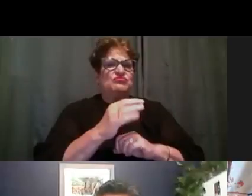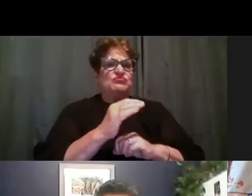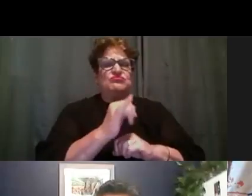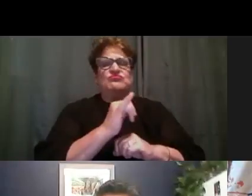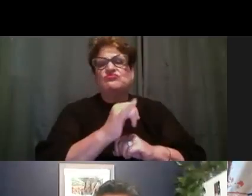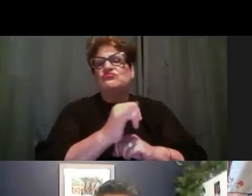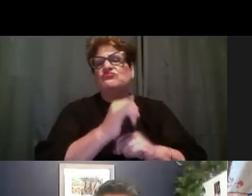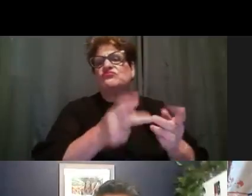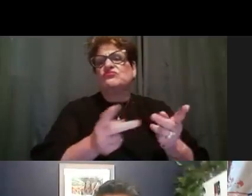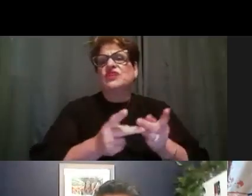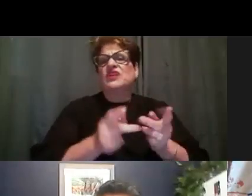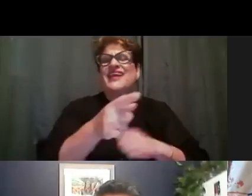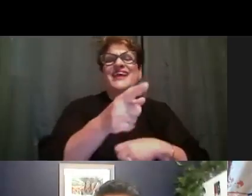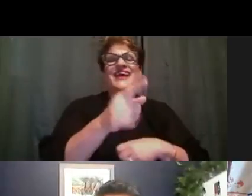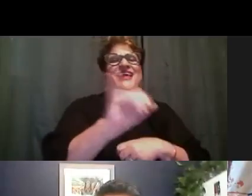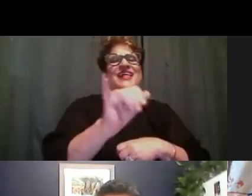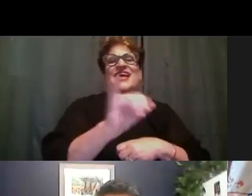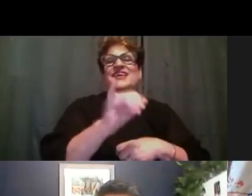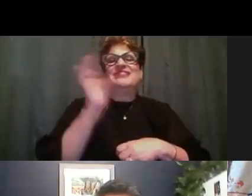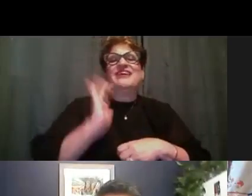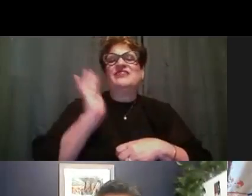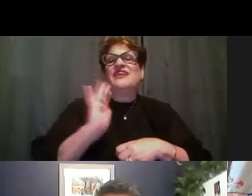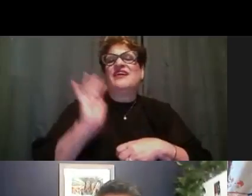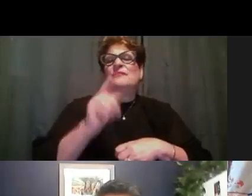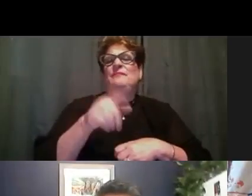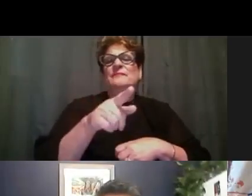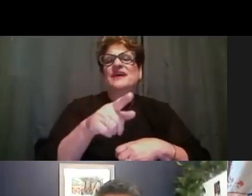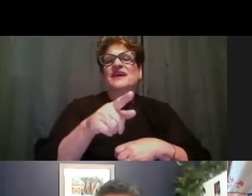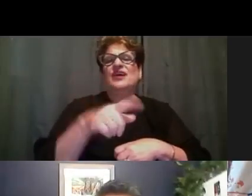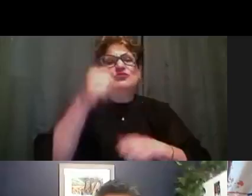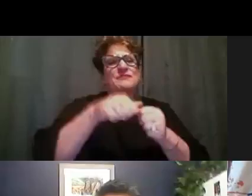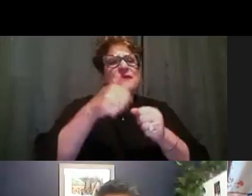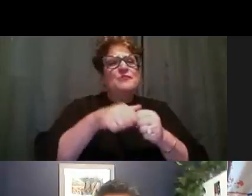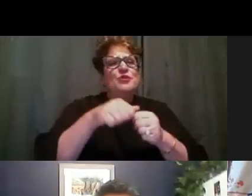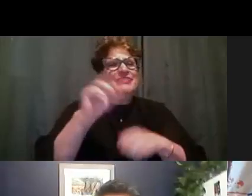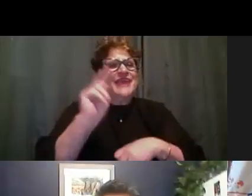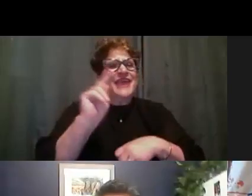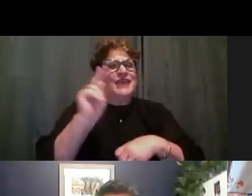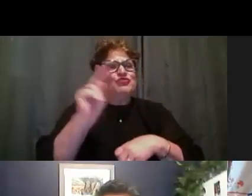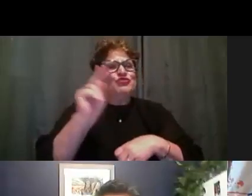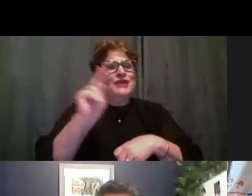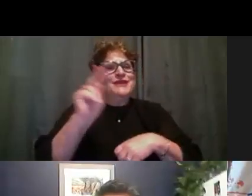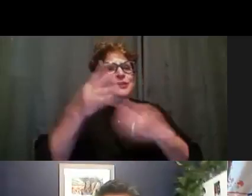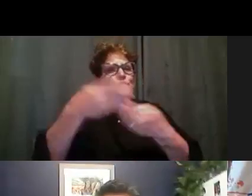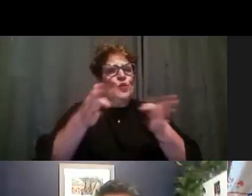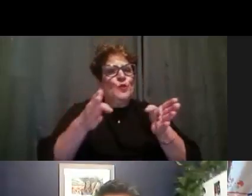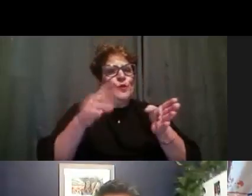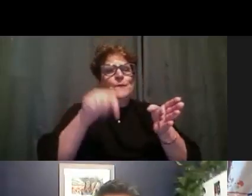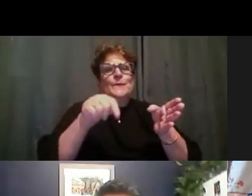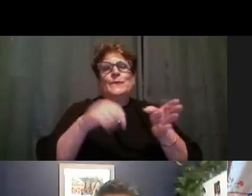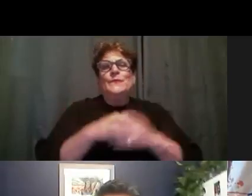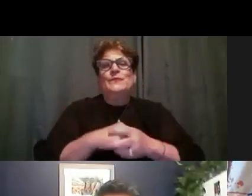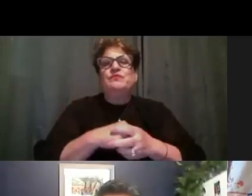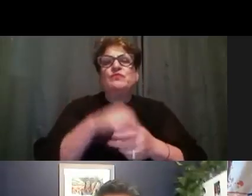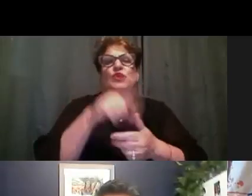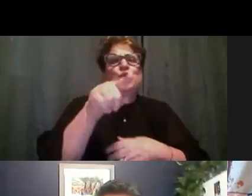Like that time in our kitchen area where you